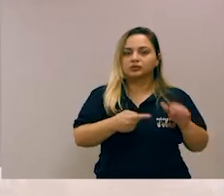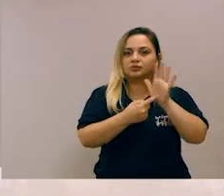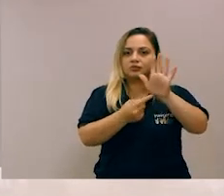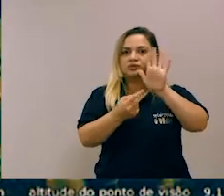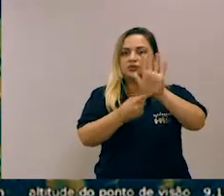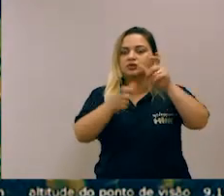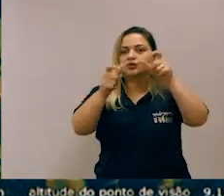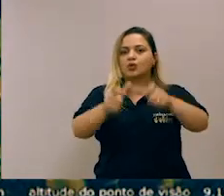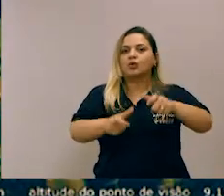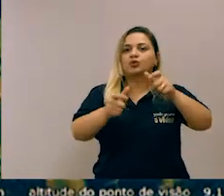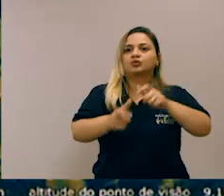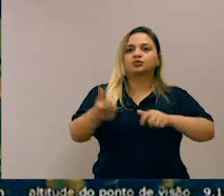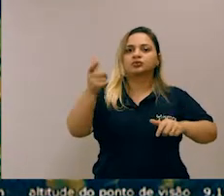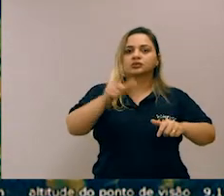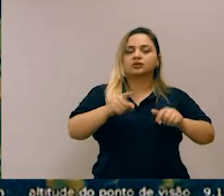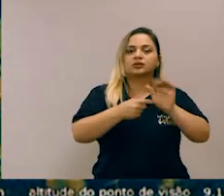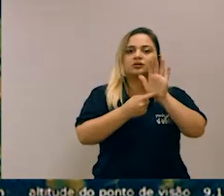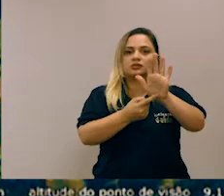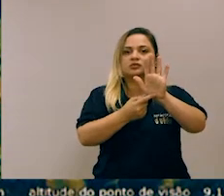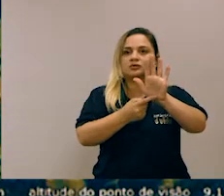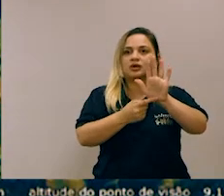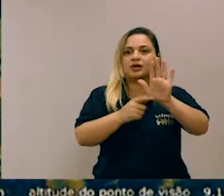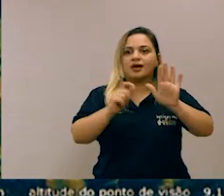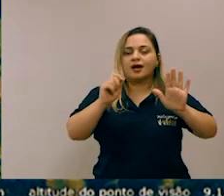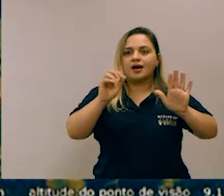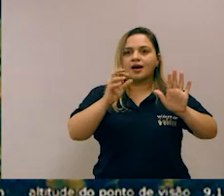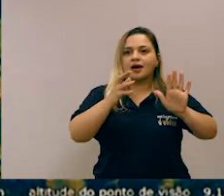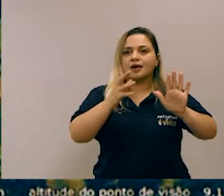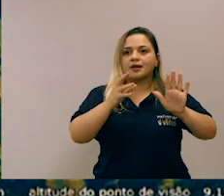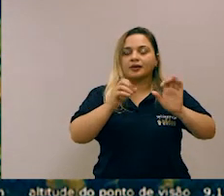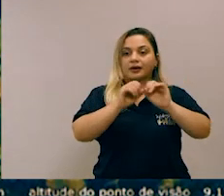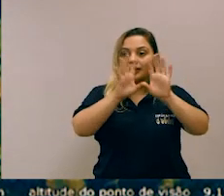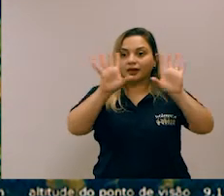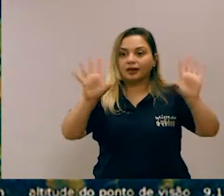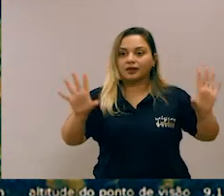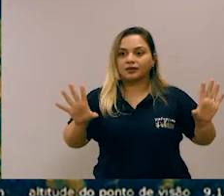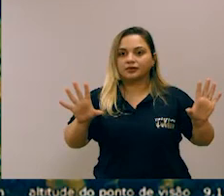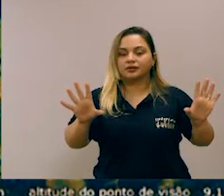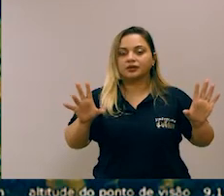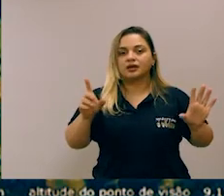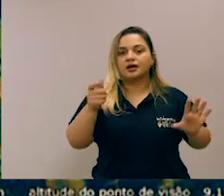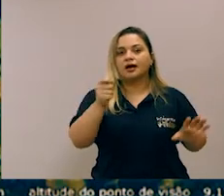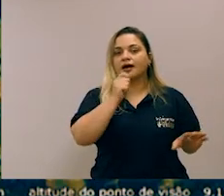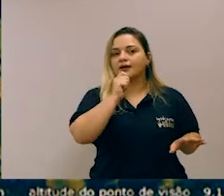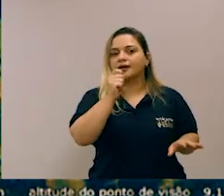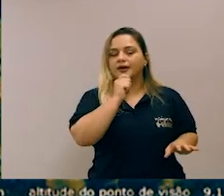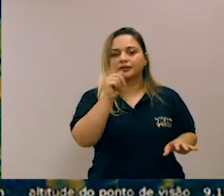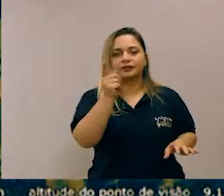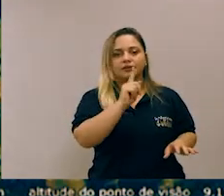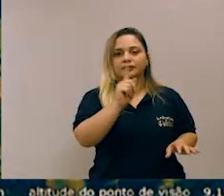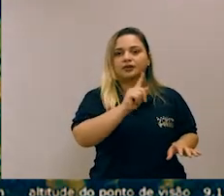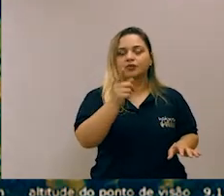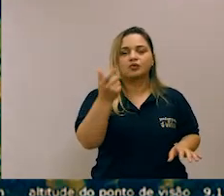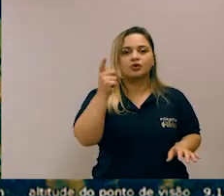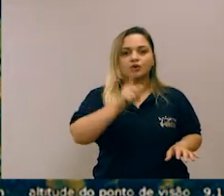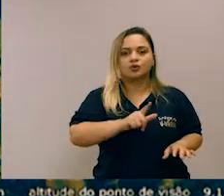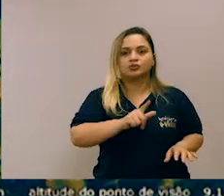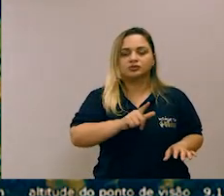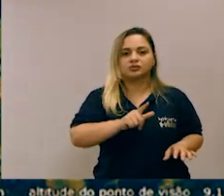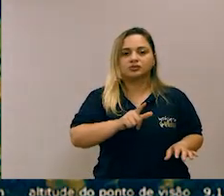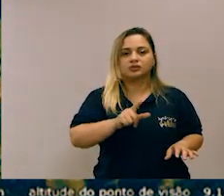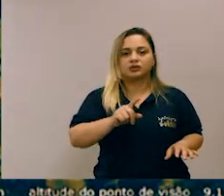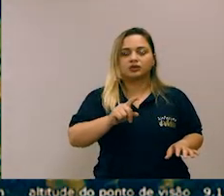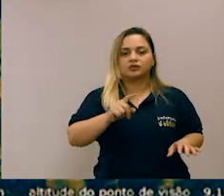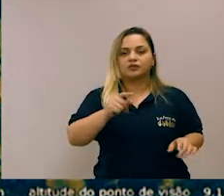large areas. So these clear light areas are the ones that have